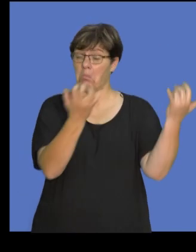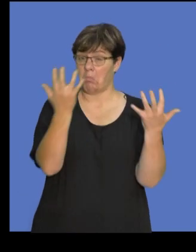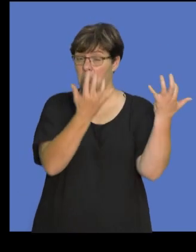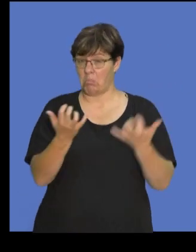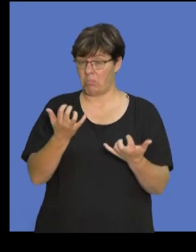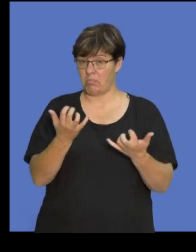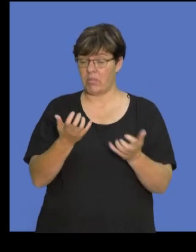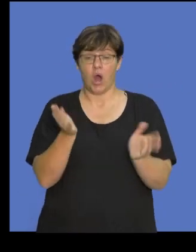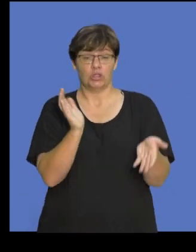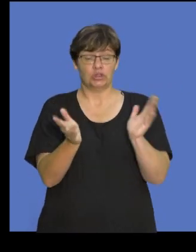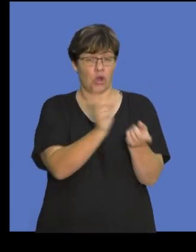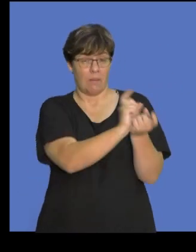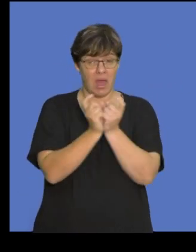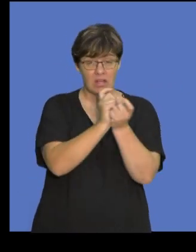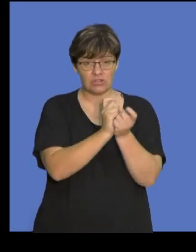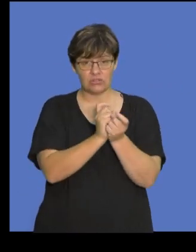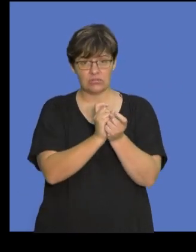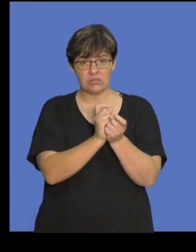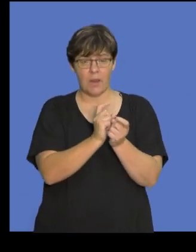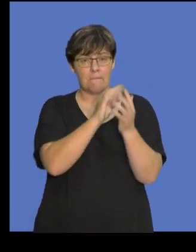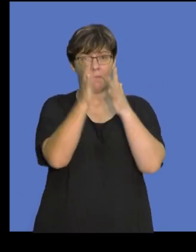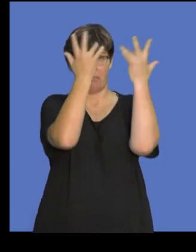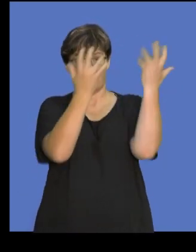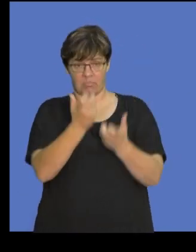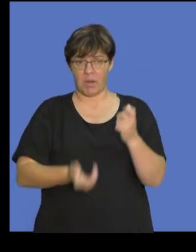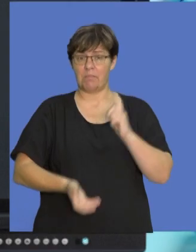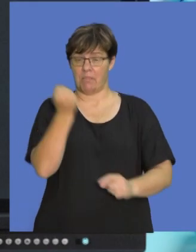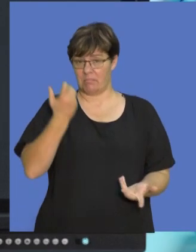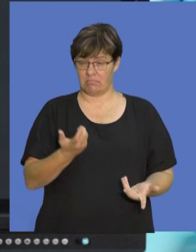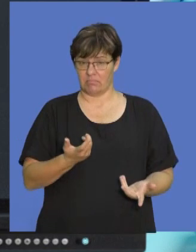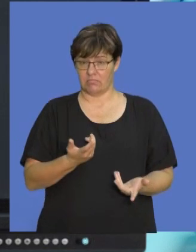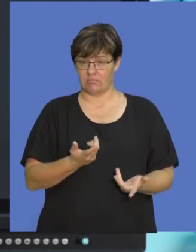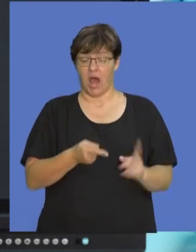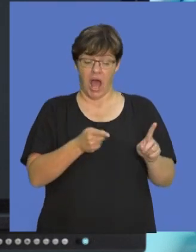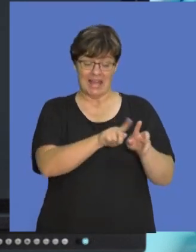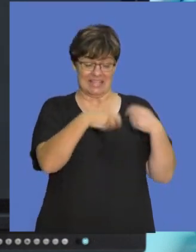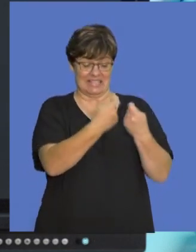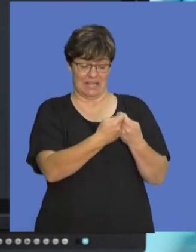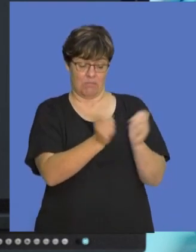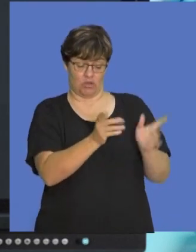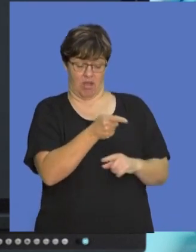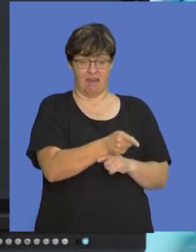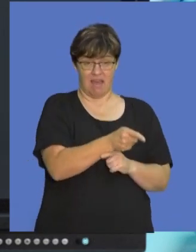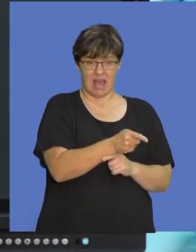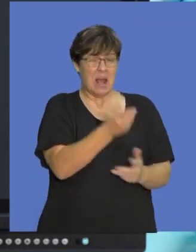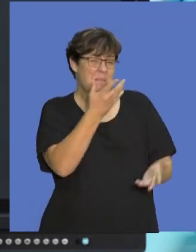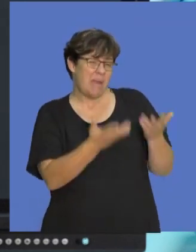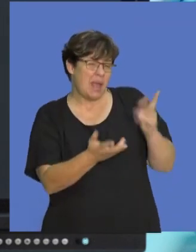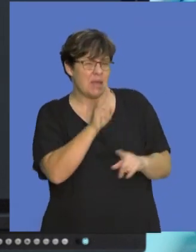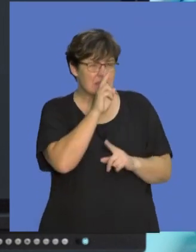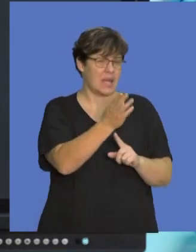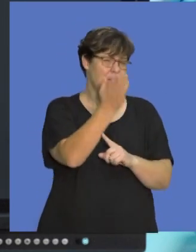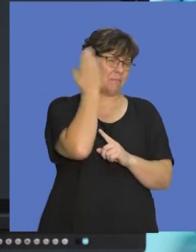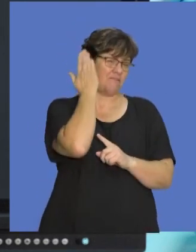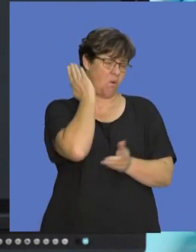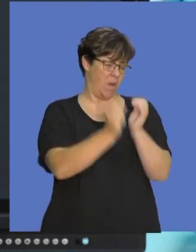the result of a soccer match? Well, if it's a certain soccer team, well, maybe you can look at what has happened